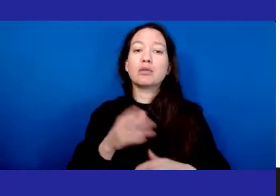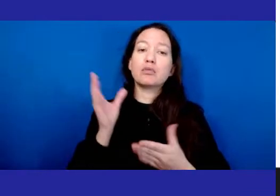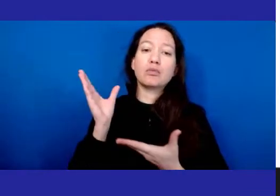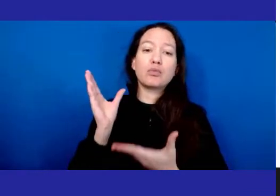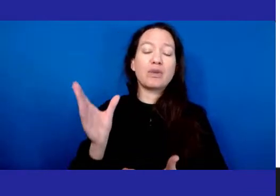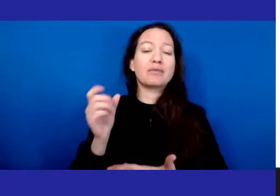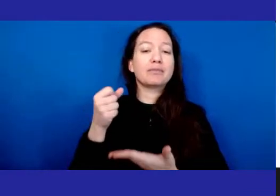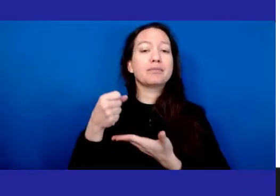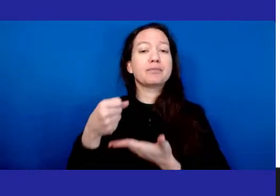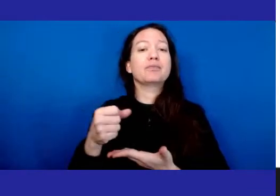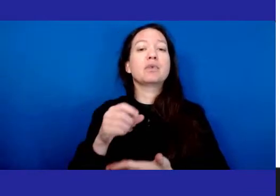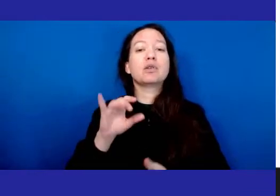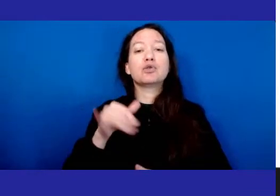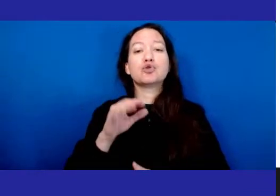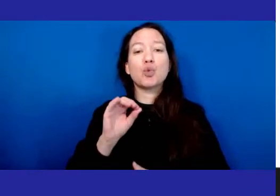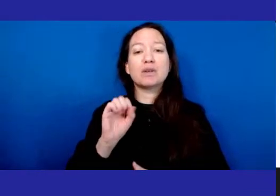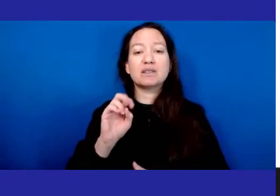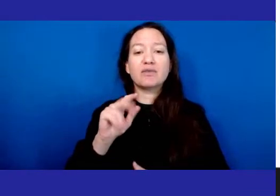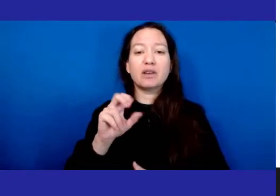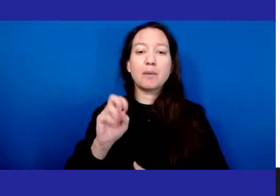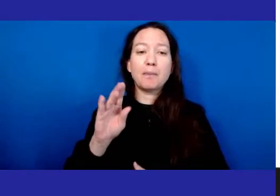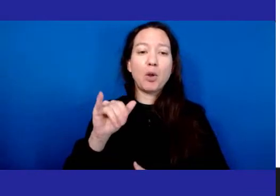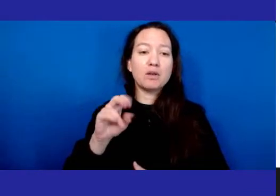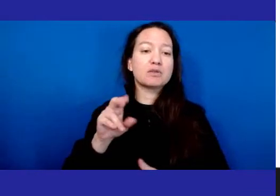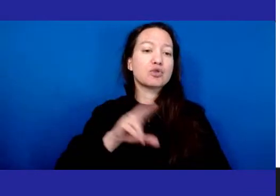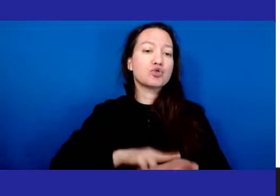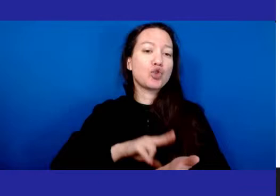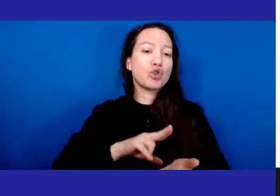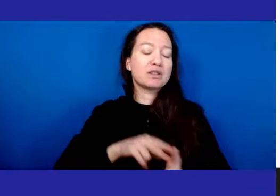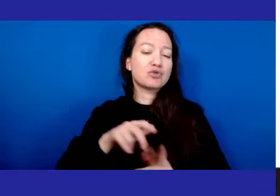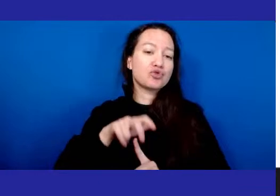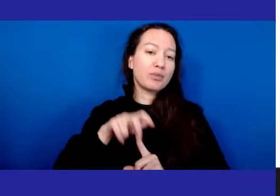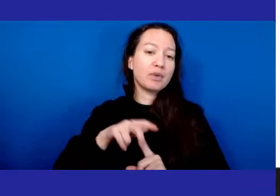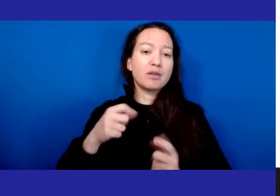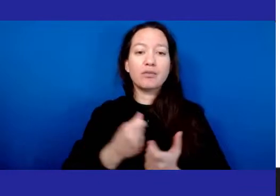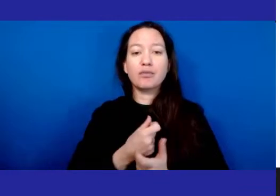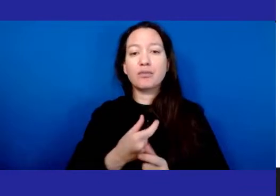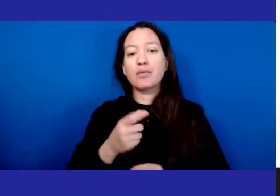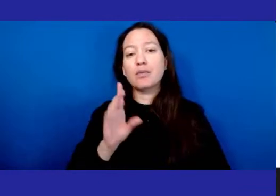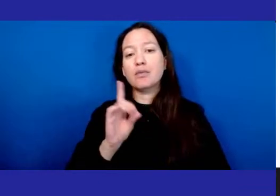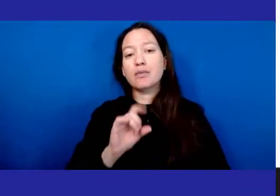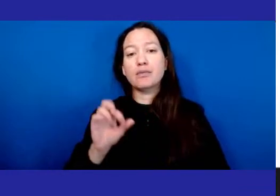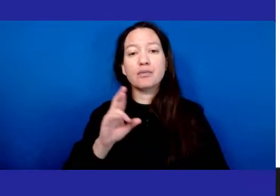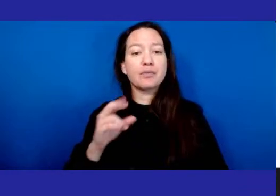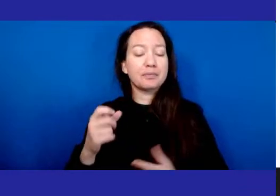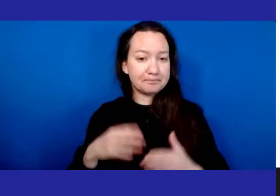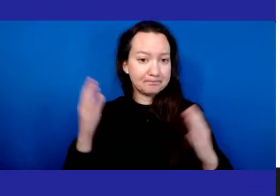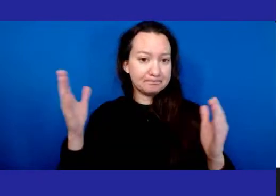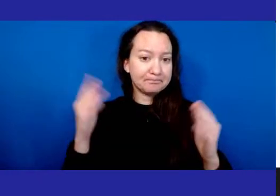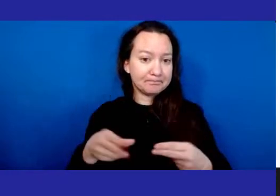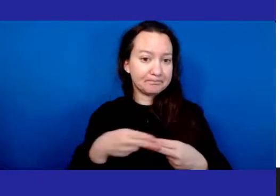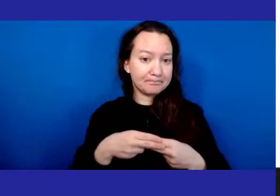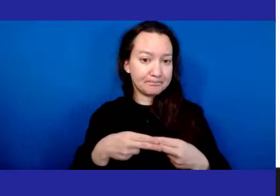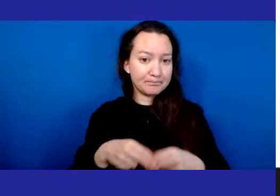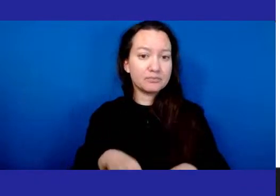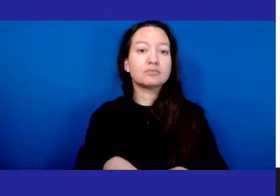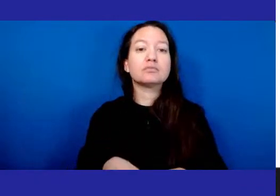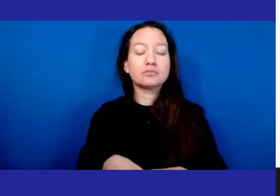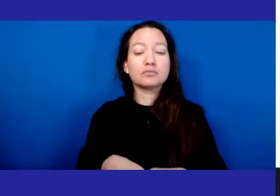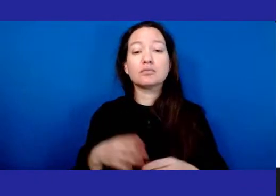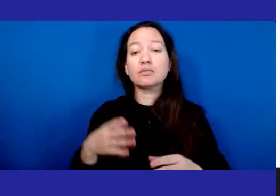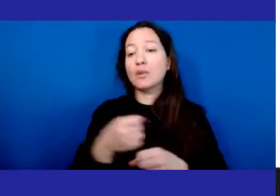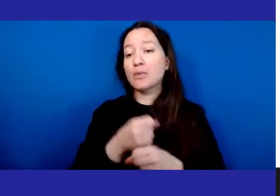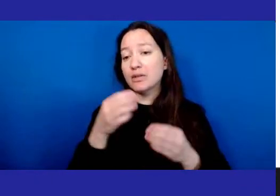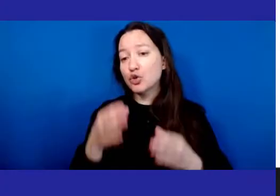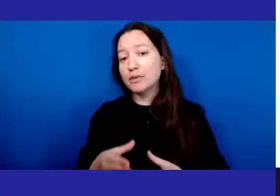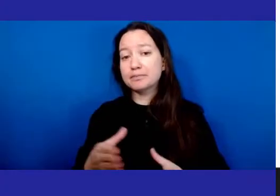the Josephine Bolus Nursing Champion Award by Michael Bolus. I want to thank Dr. Katz for his presence. Next slide. That's all of the winners.